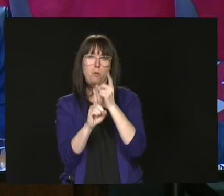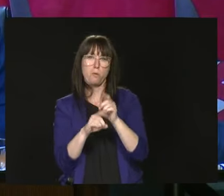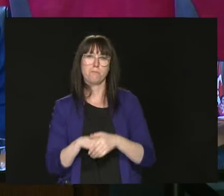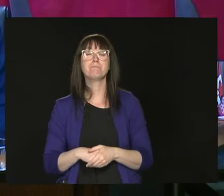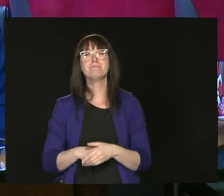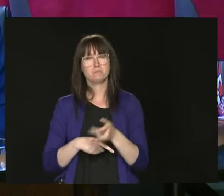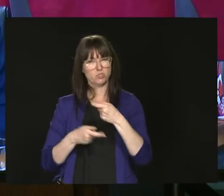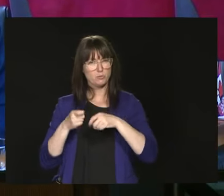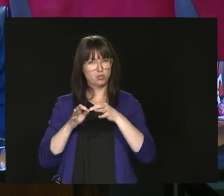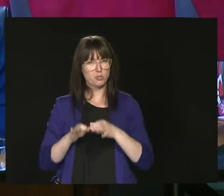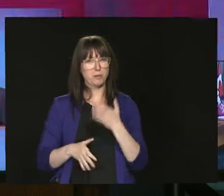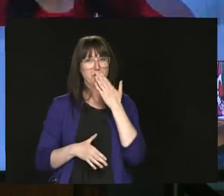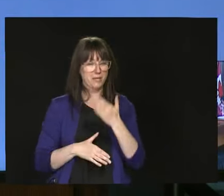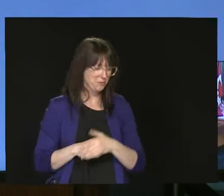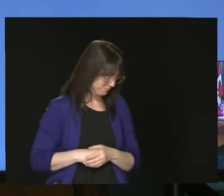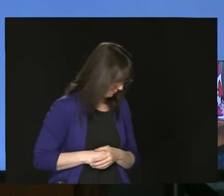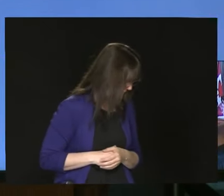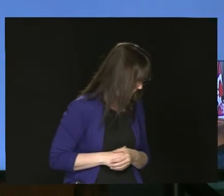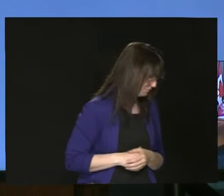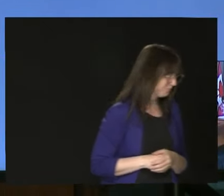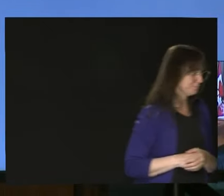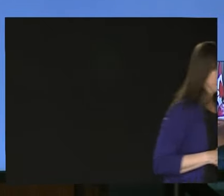Operator, next question, please.